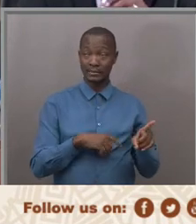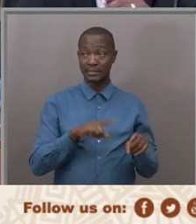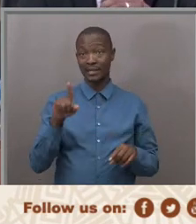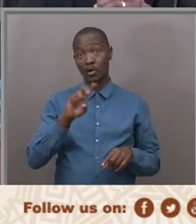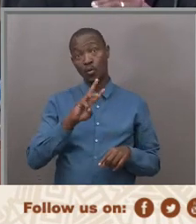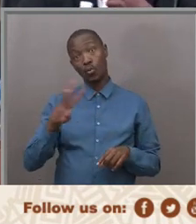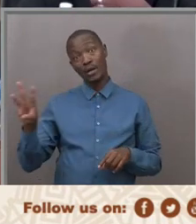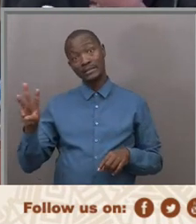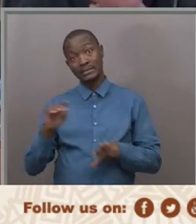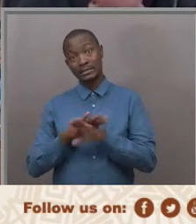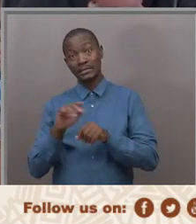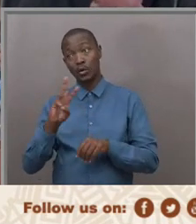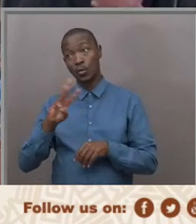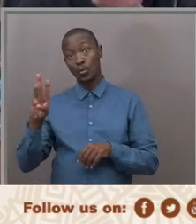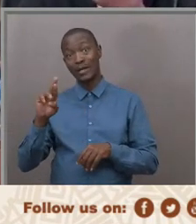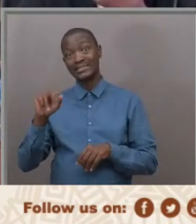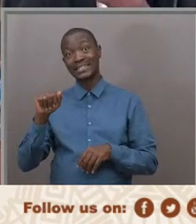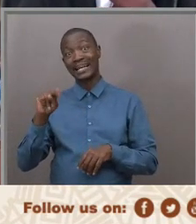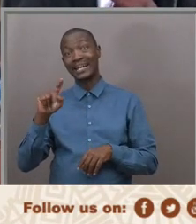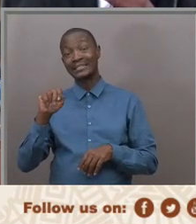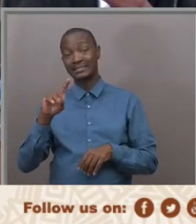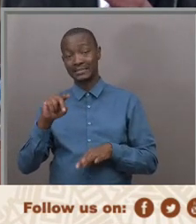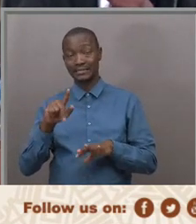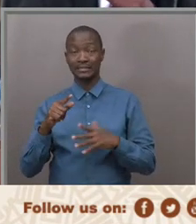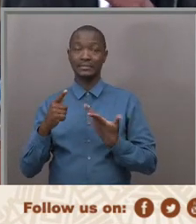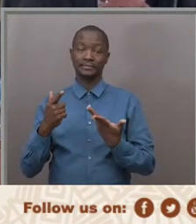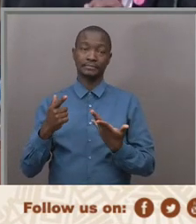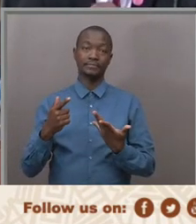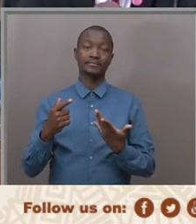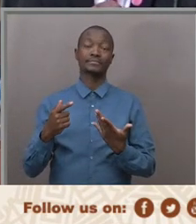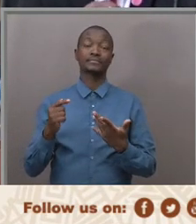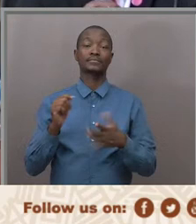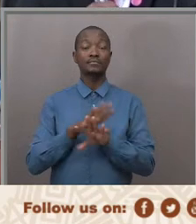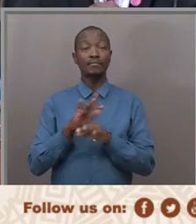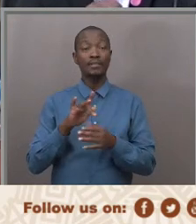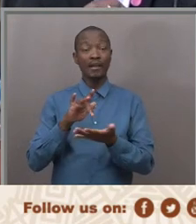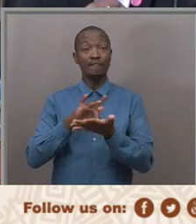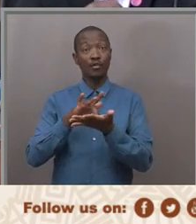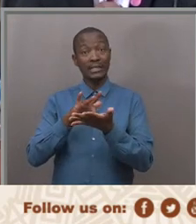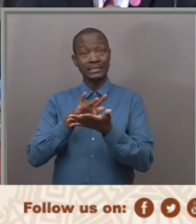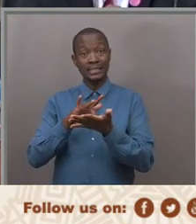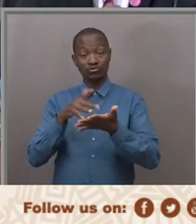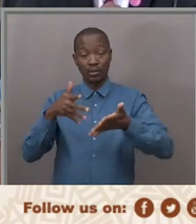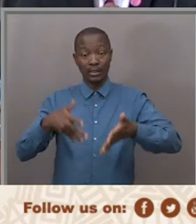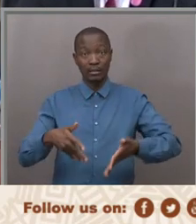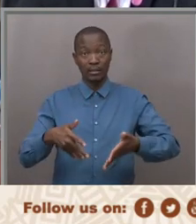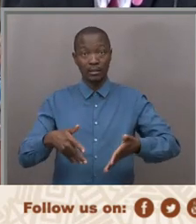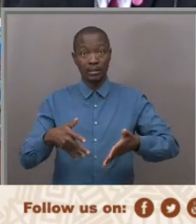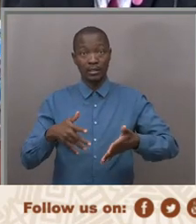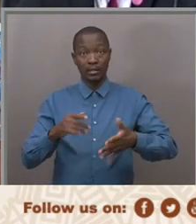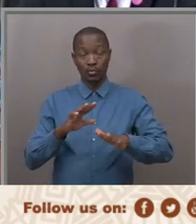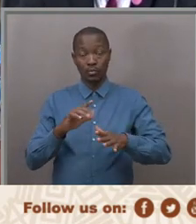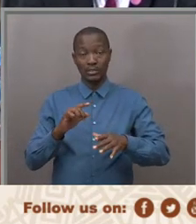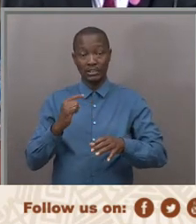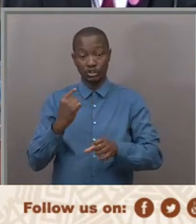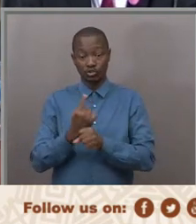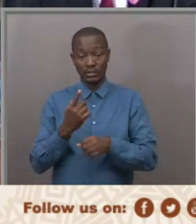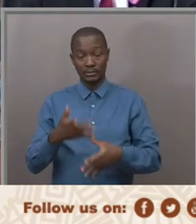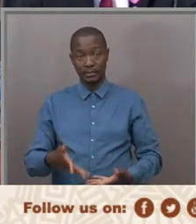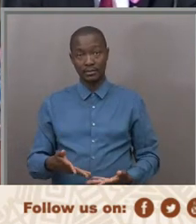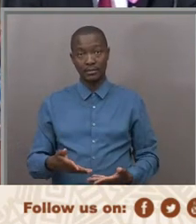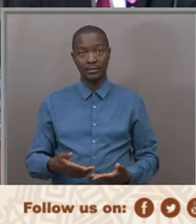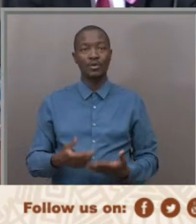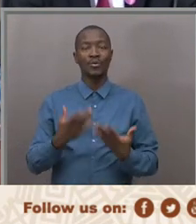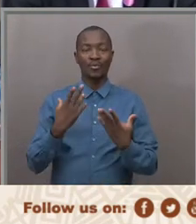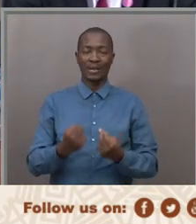west, which is the western district, and for the central corridor of our province, which is the city of Johannesburg. There's one